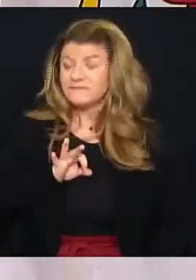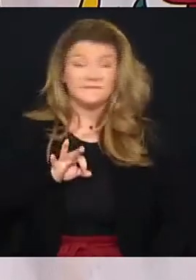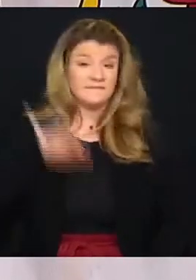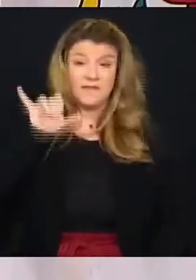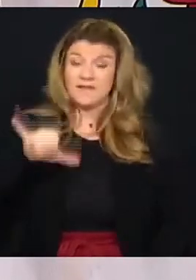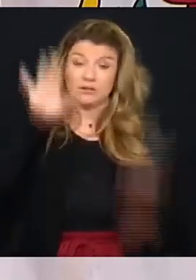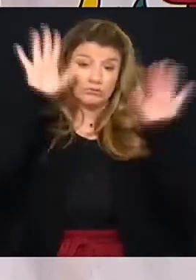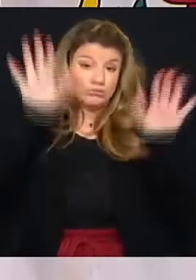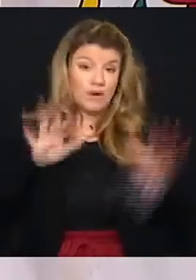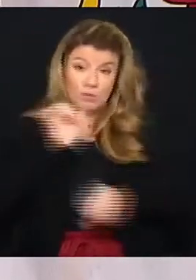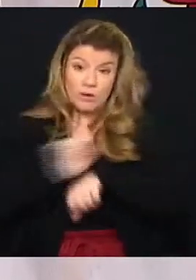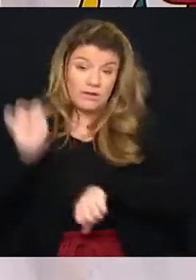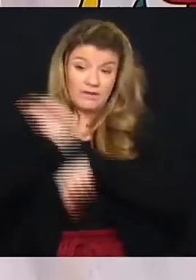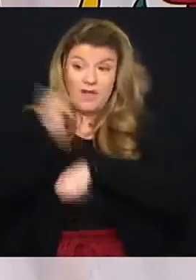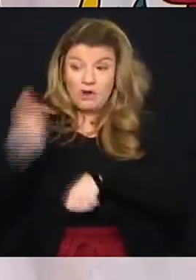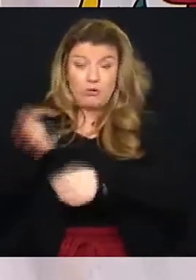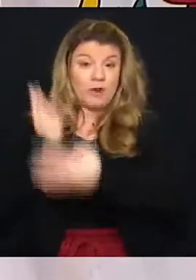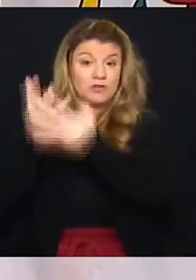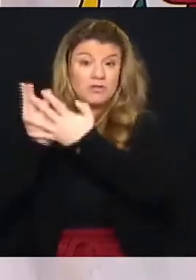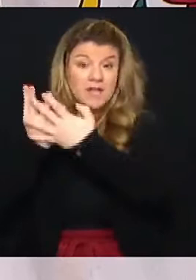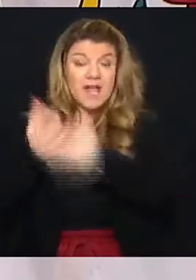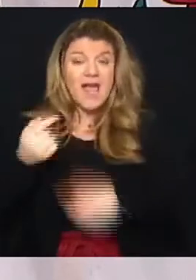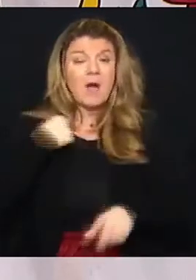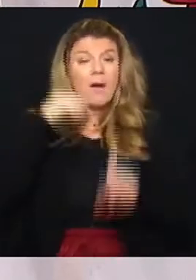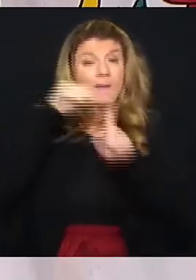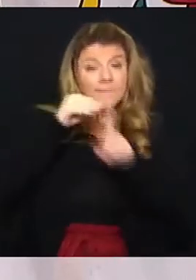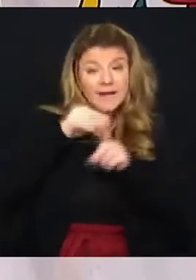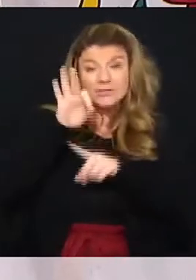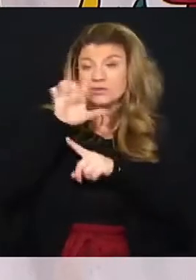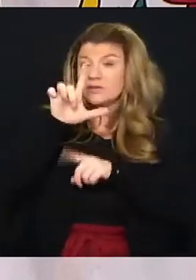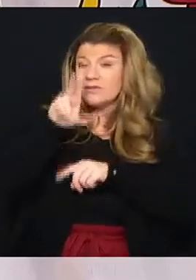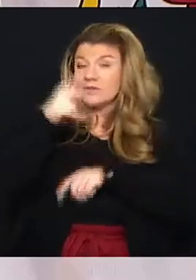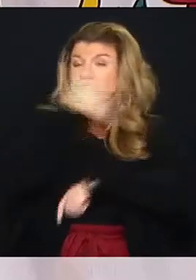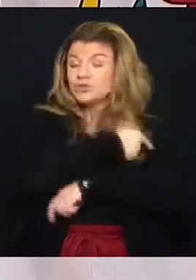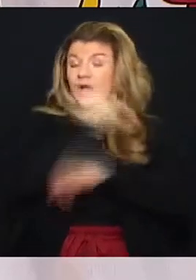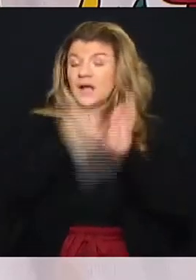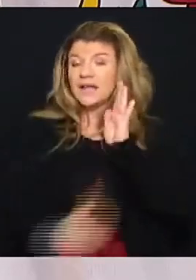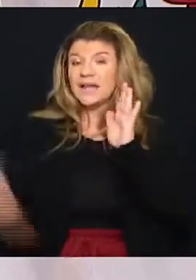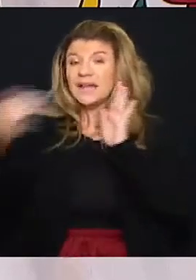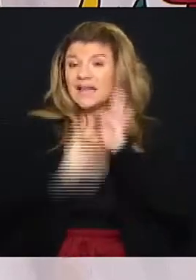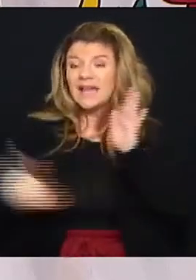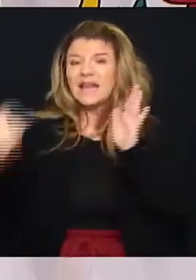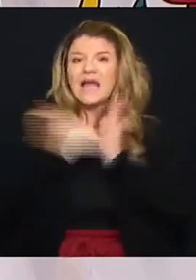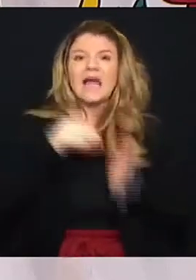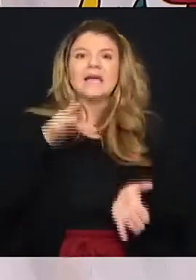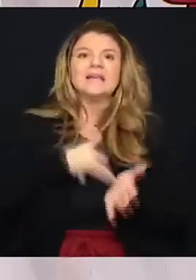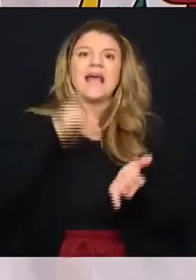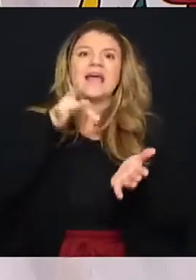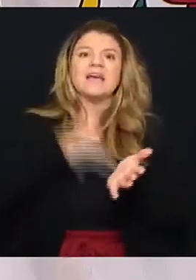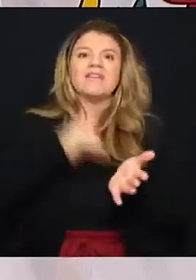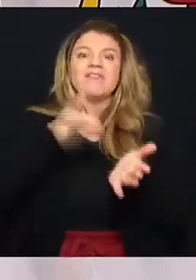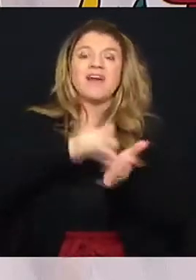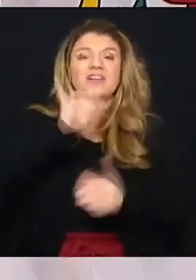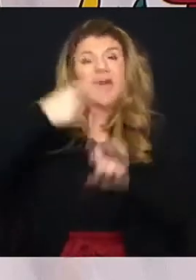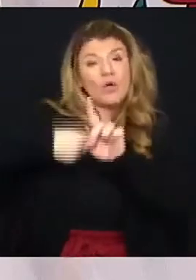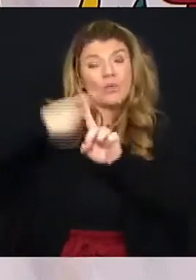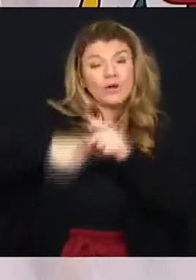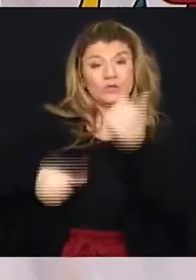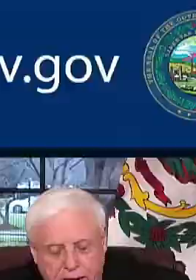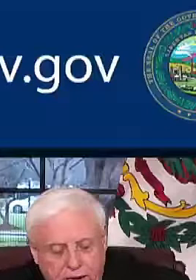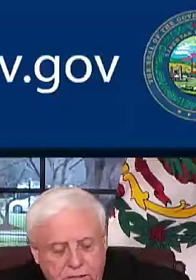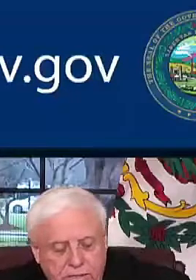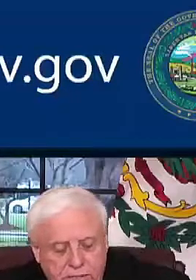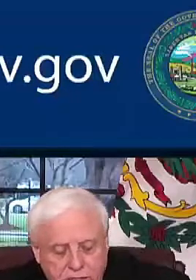That's great work by corrections. I remind you about your flu shot over and over and over. Take advantage of this rental assistance program.